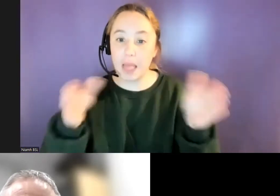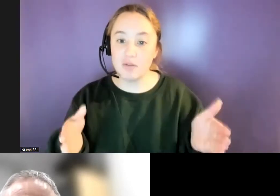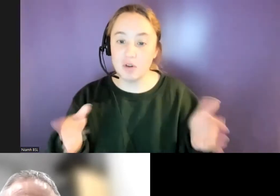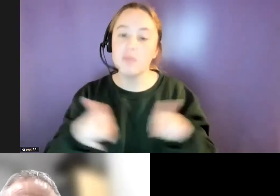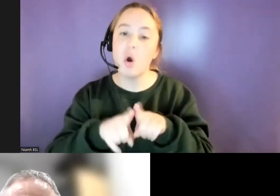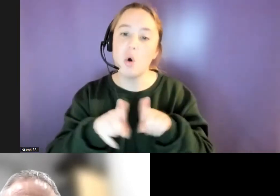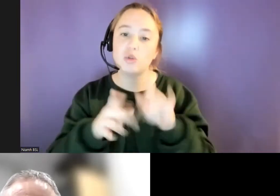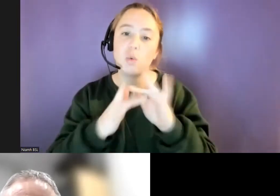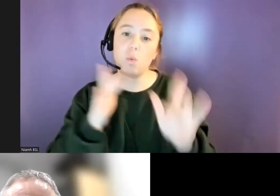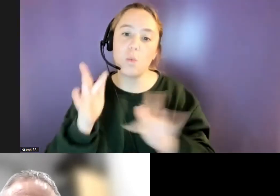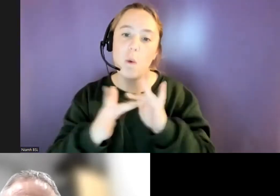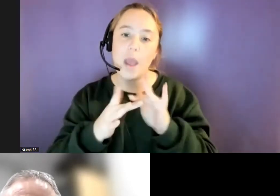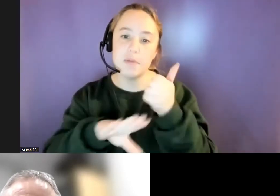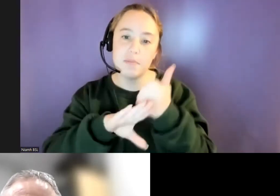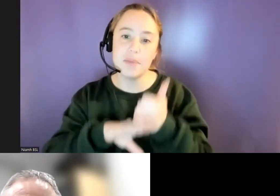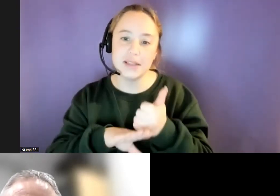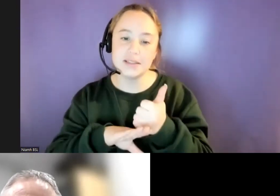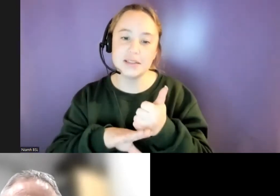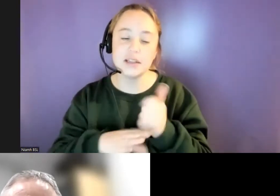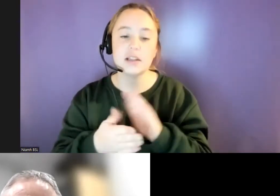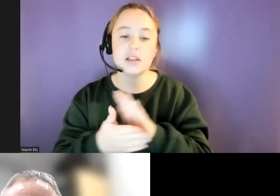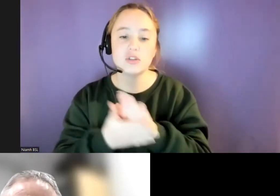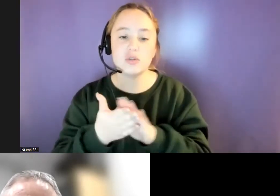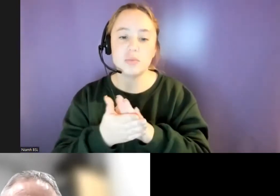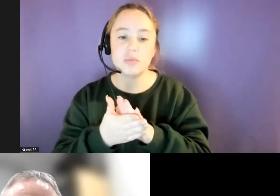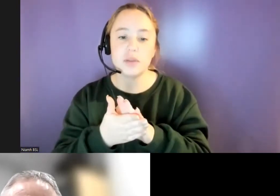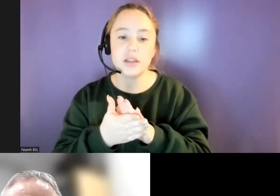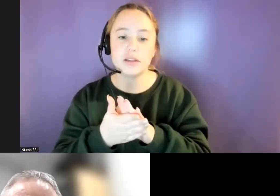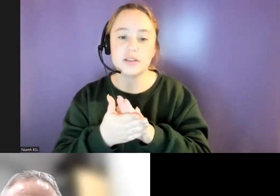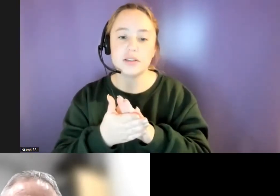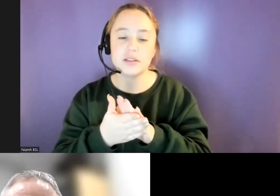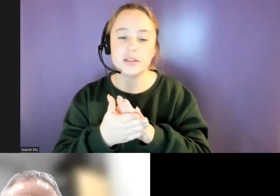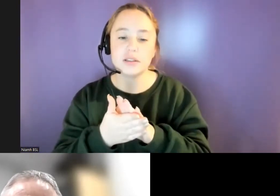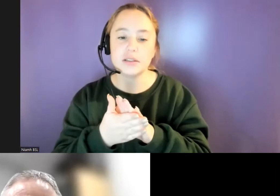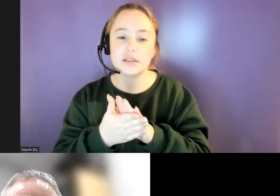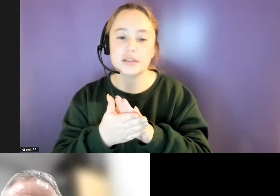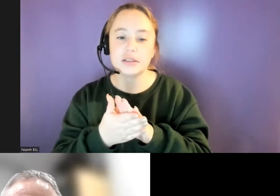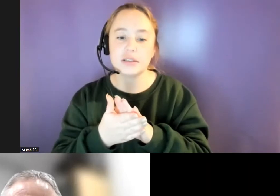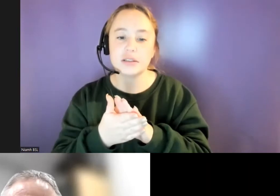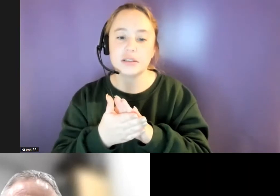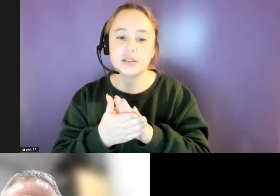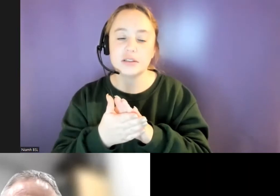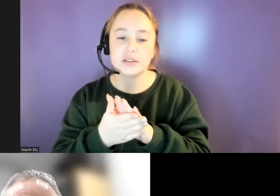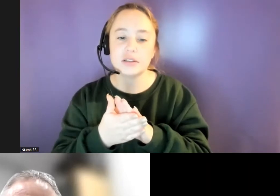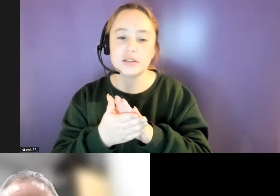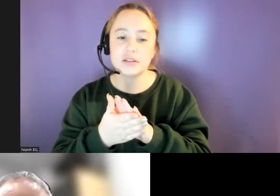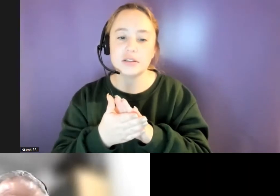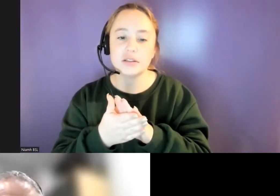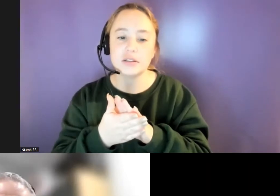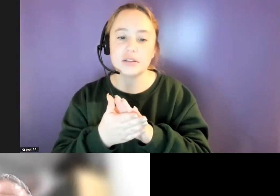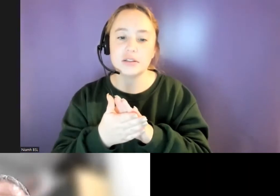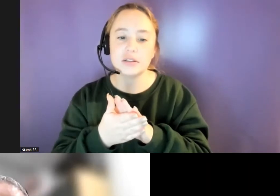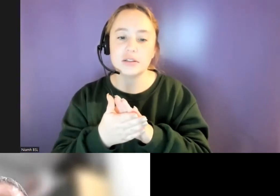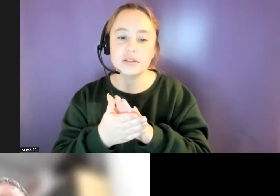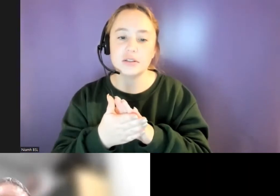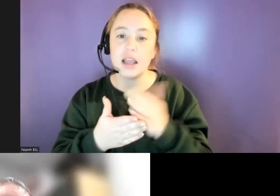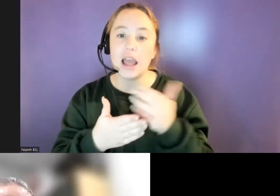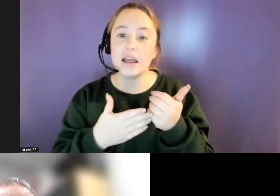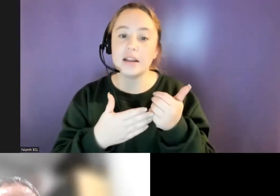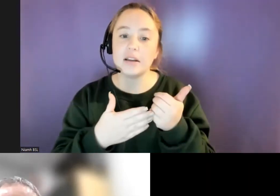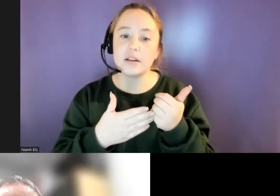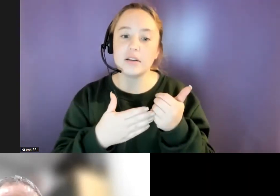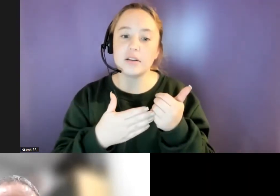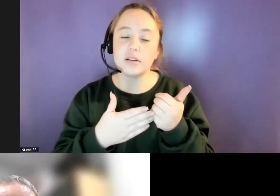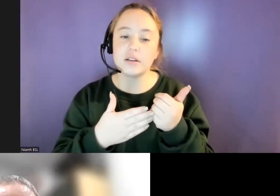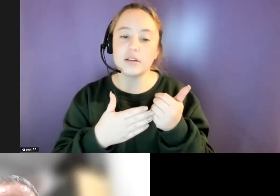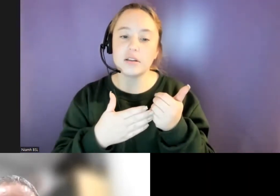well, which allows any customers with requirements to advise of the prior to the boarding any